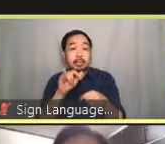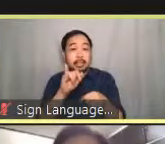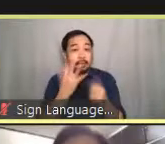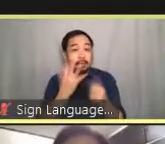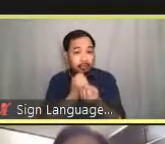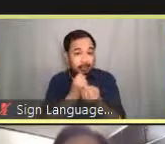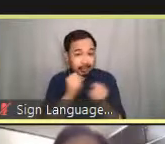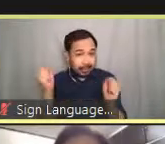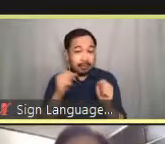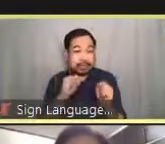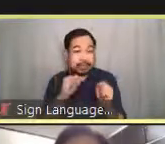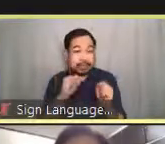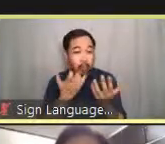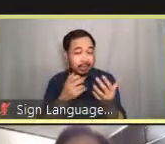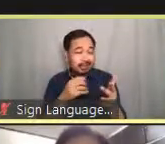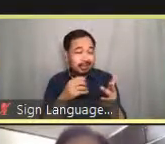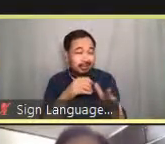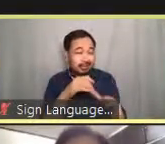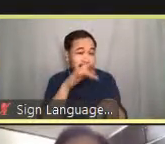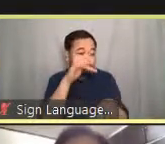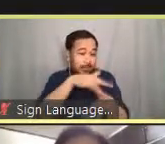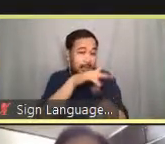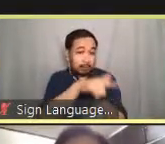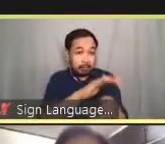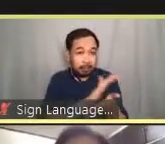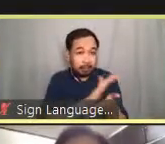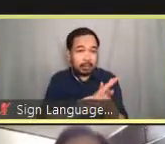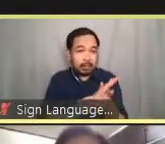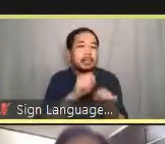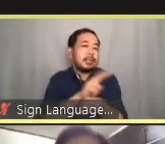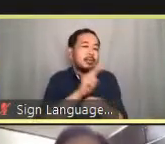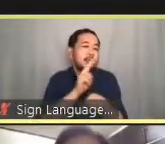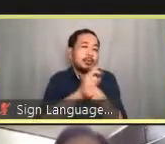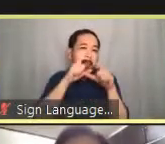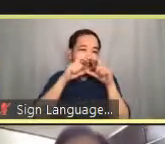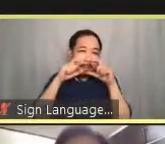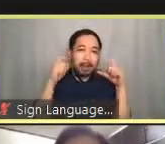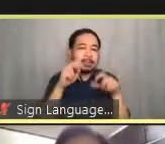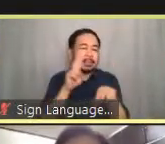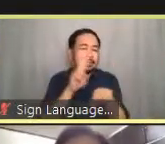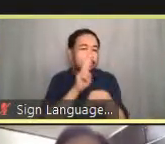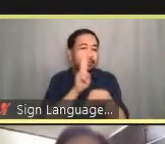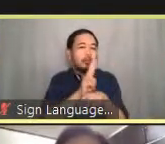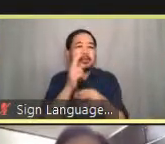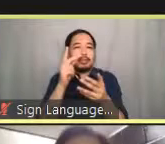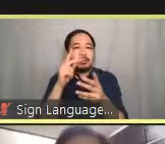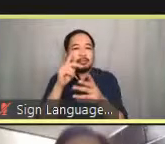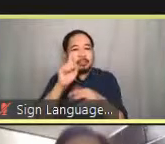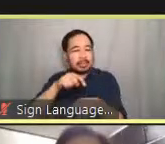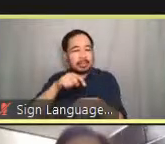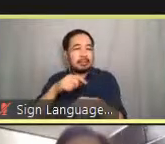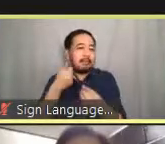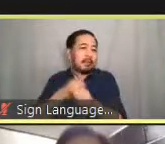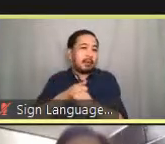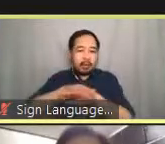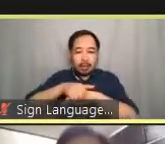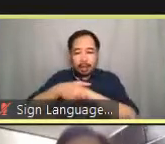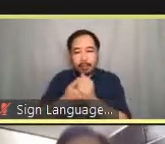if you're in the paper, you can wear a mask on hand. And of course, you always have to do hand every time you handle